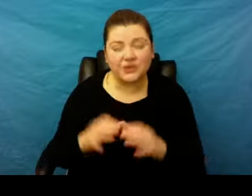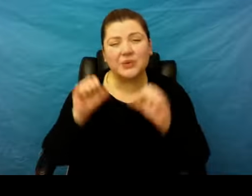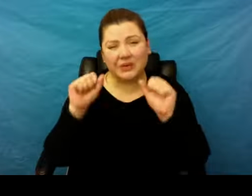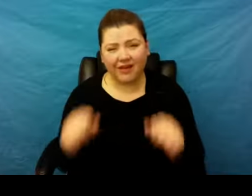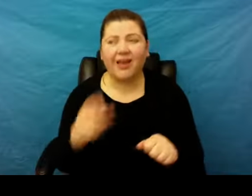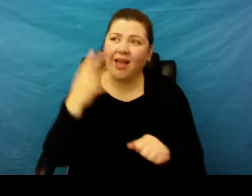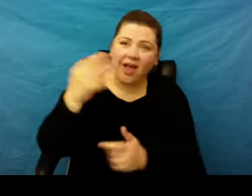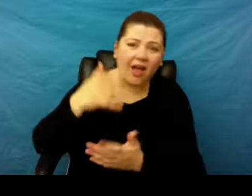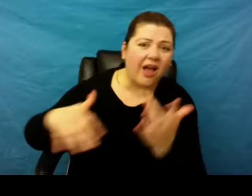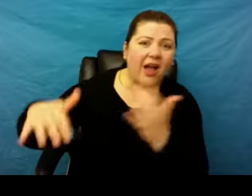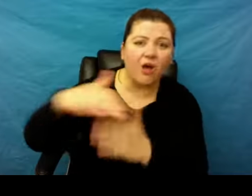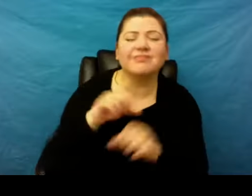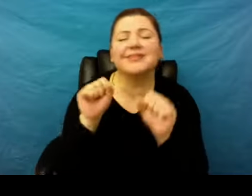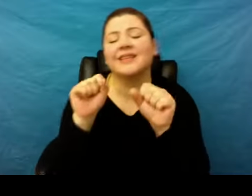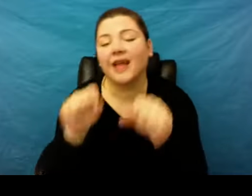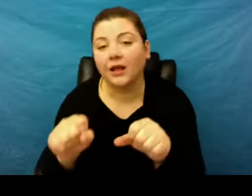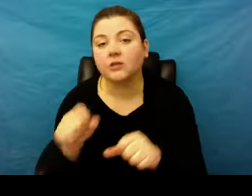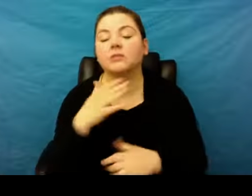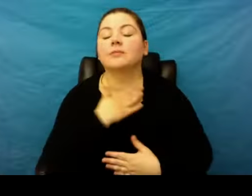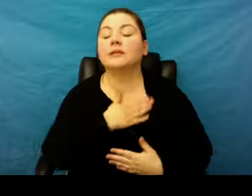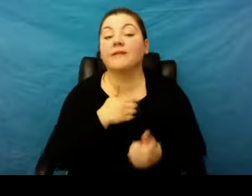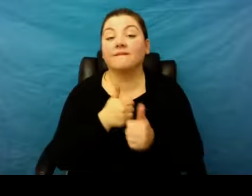Just follow the rules. When you go outside,